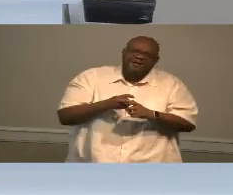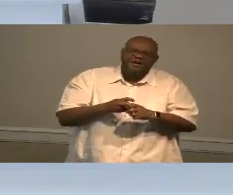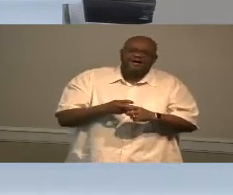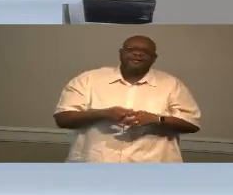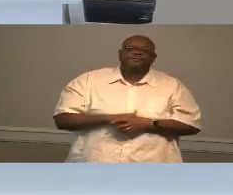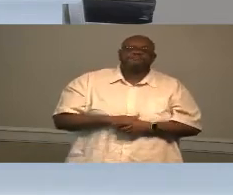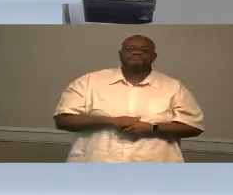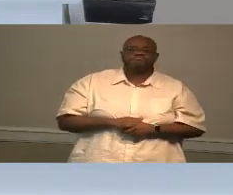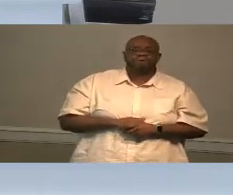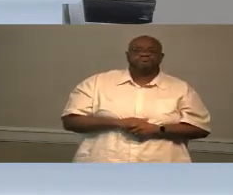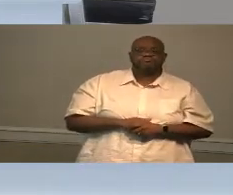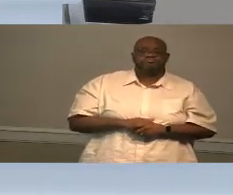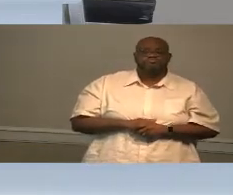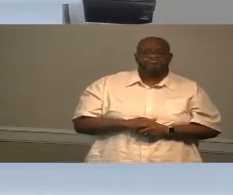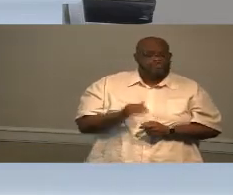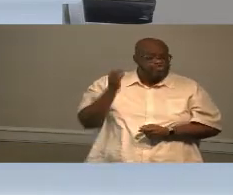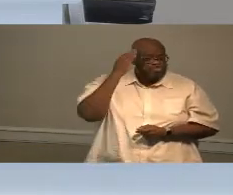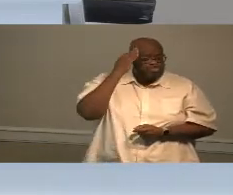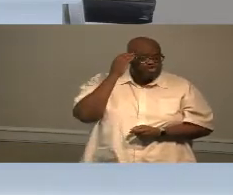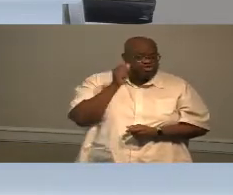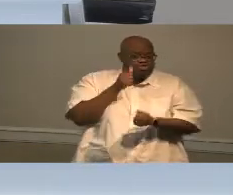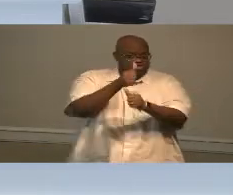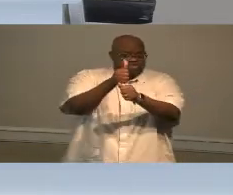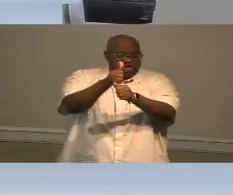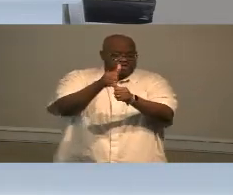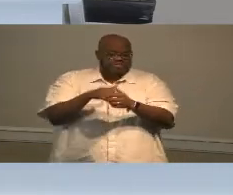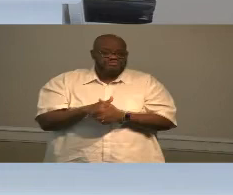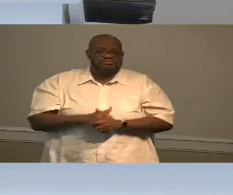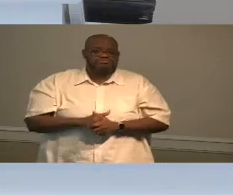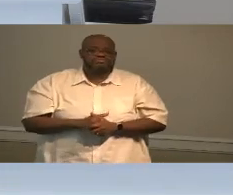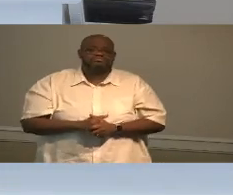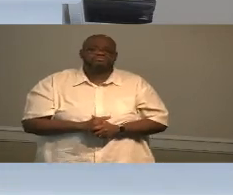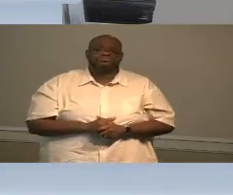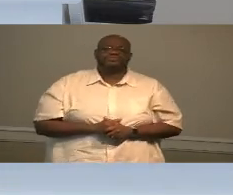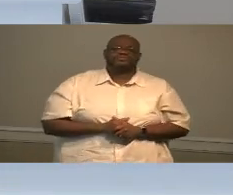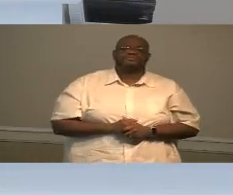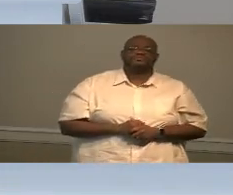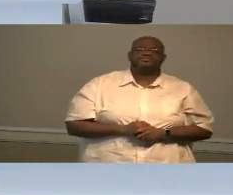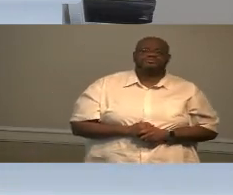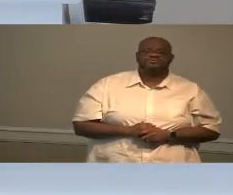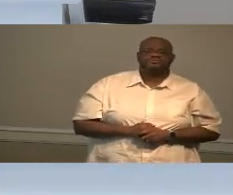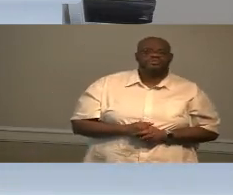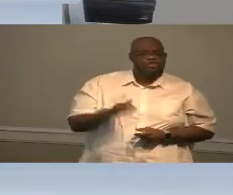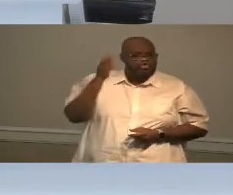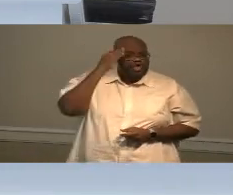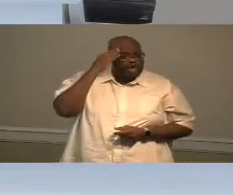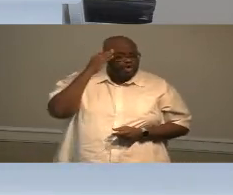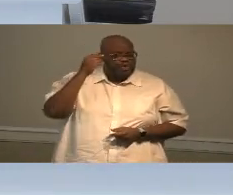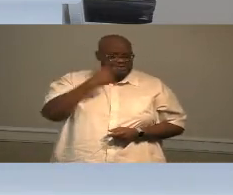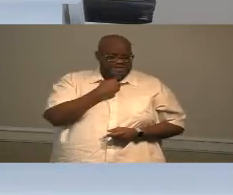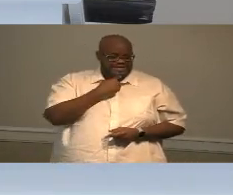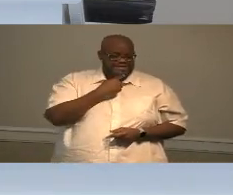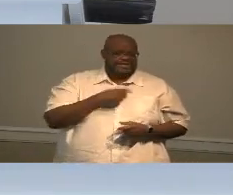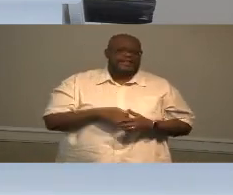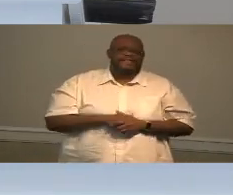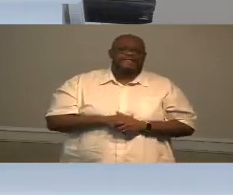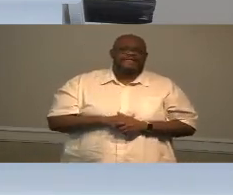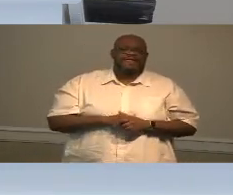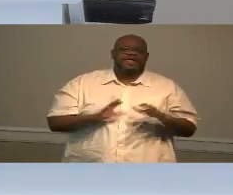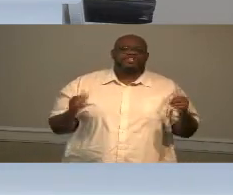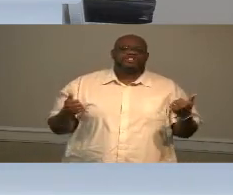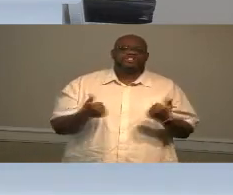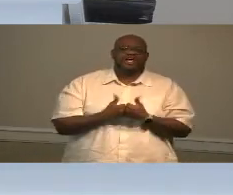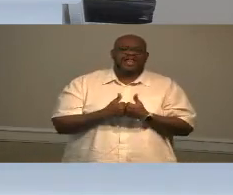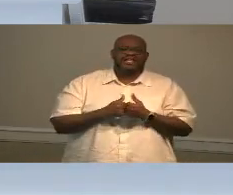You can identify with this message. You can identify with what we're trying to express today, challenging